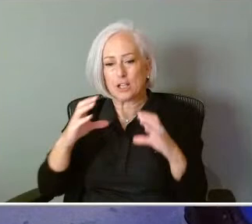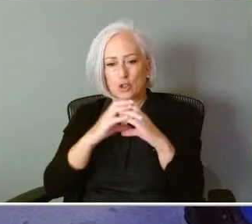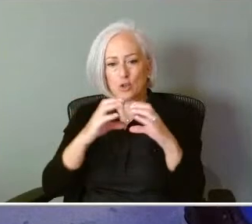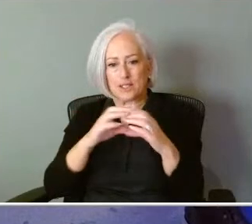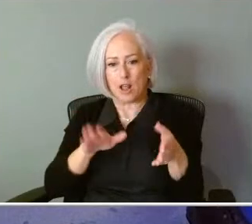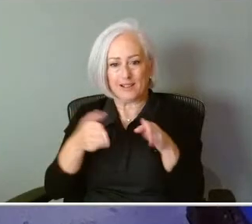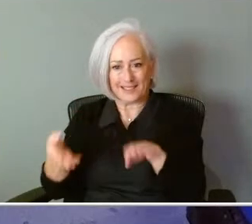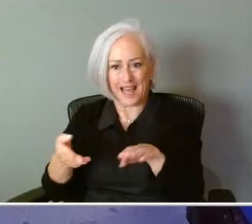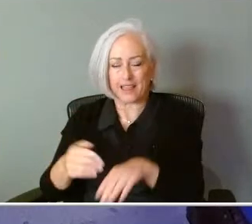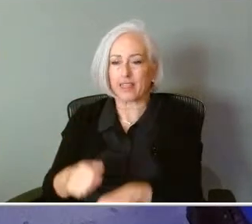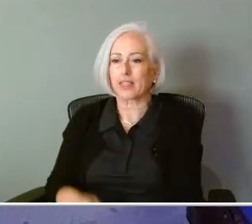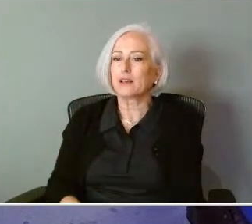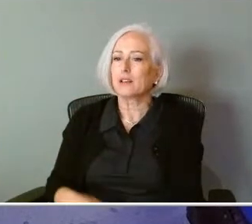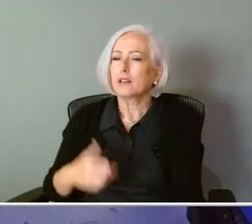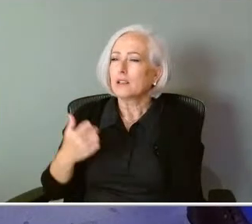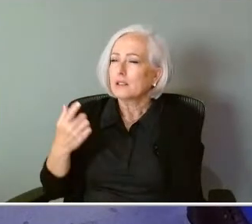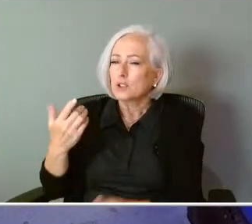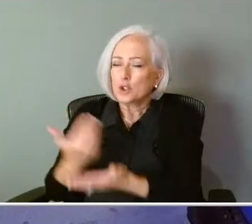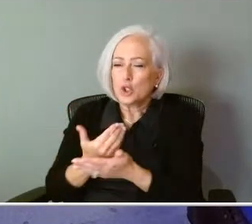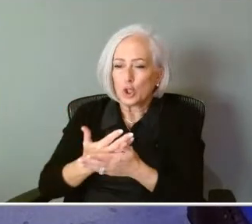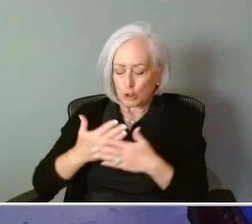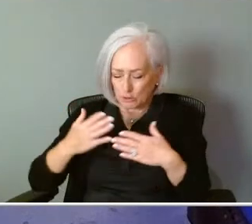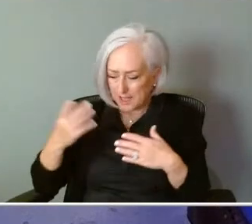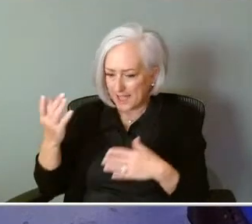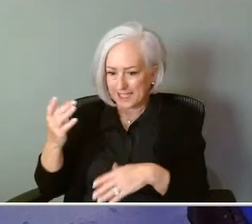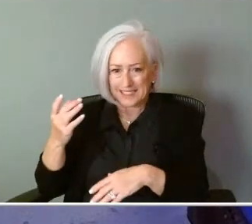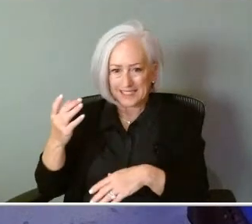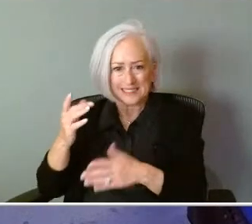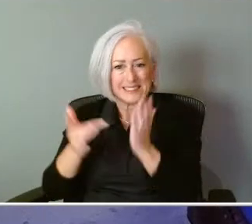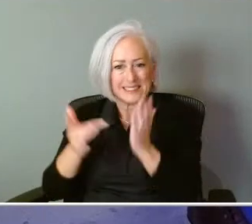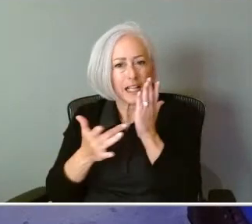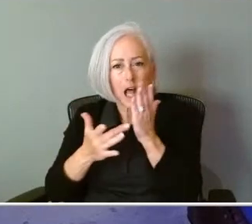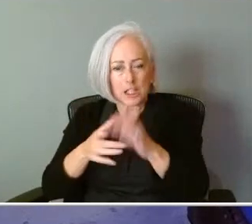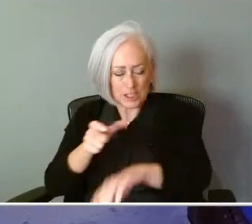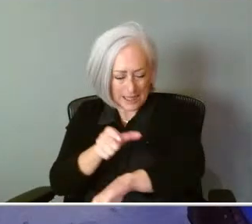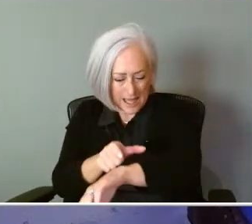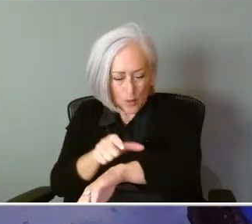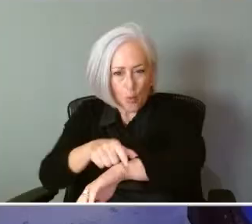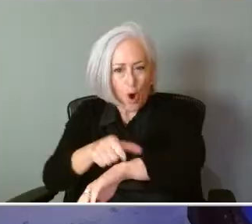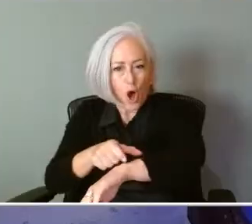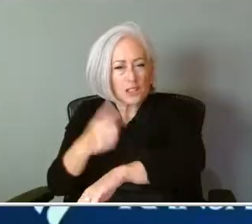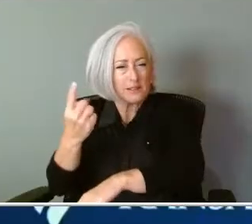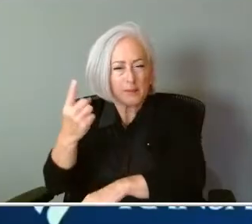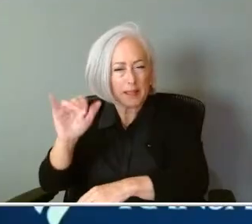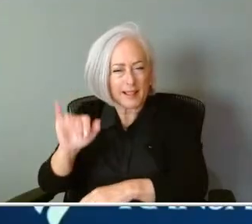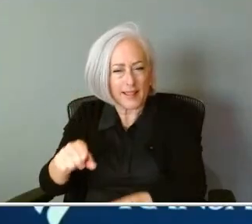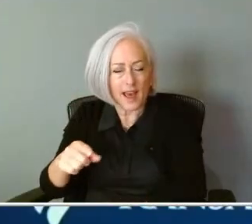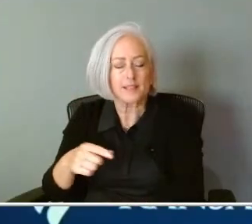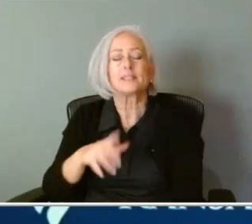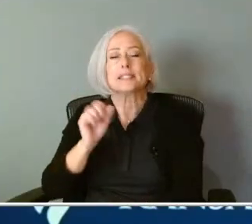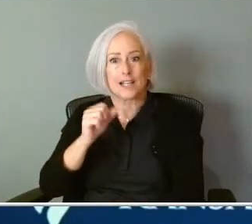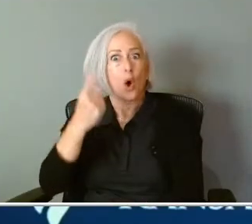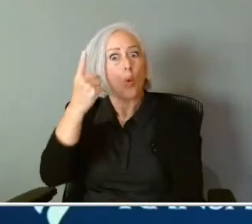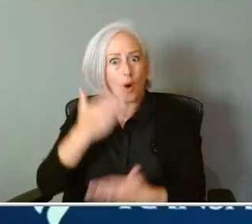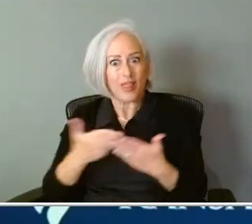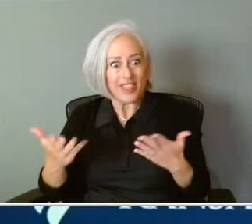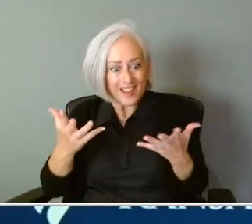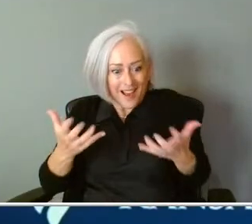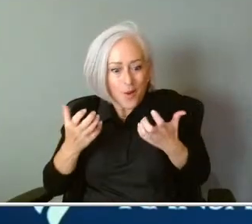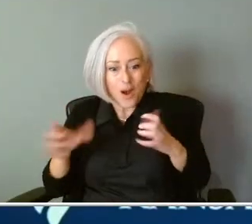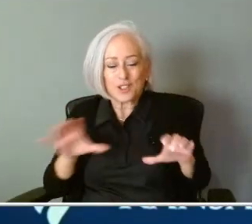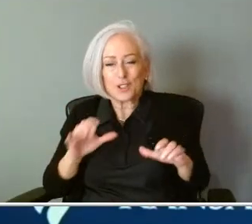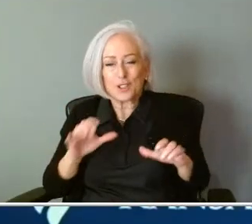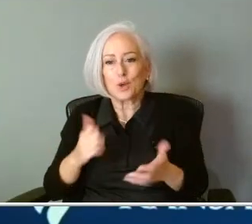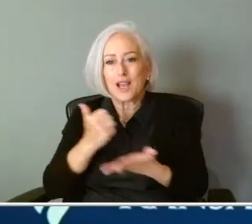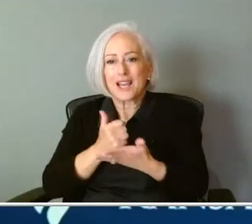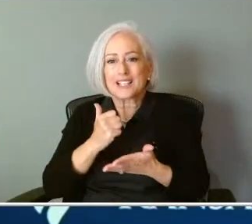wearable technology? Are we talking about like Fitbit, Apple Watch type of thing? Yeah, so one of the things that I would really love to do in my new position is try to leverage some